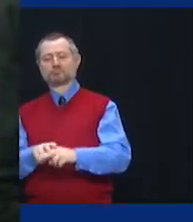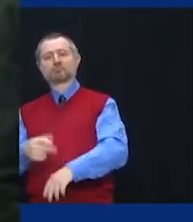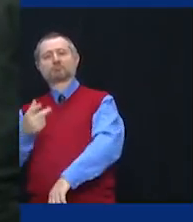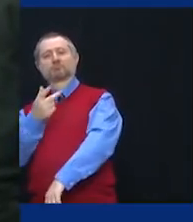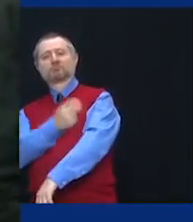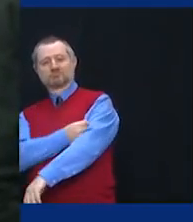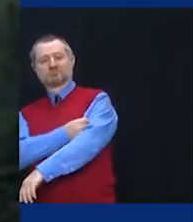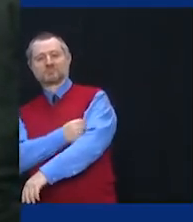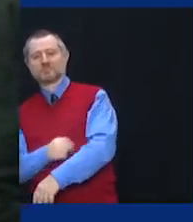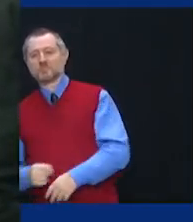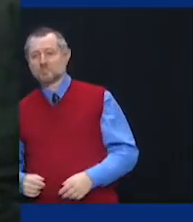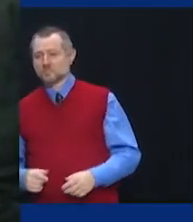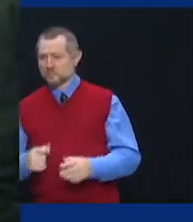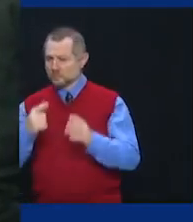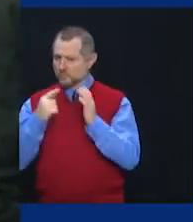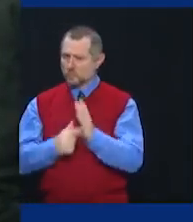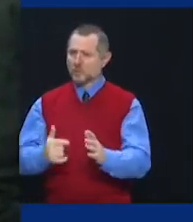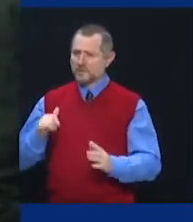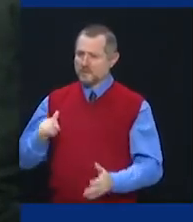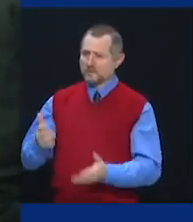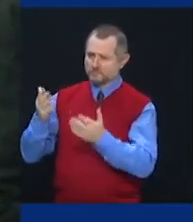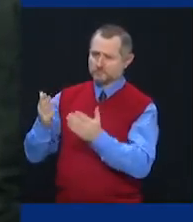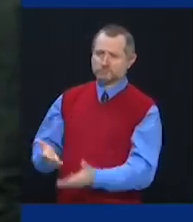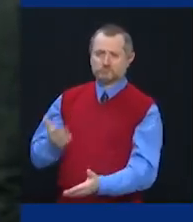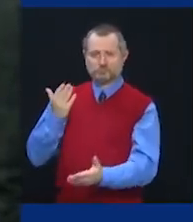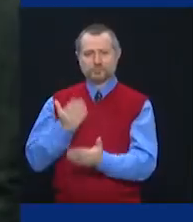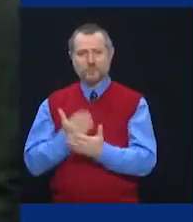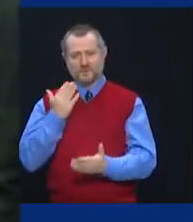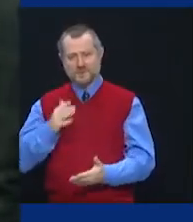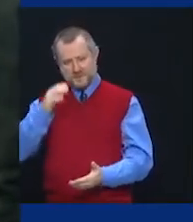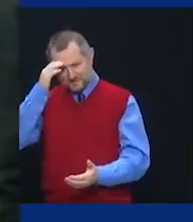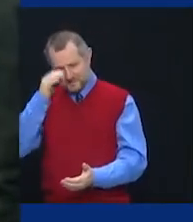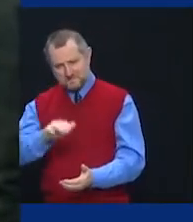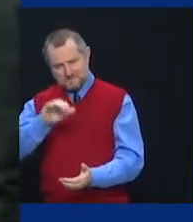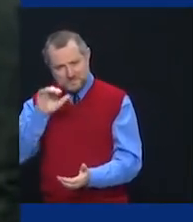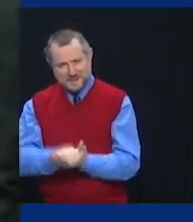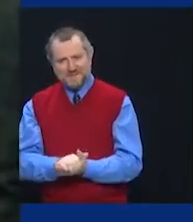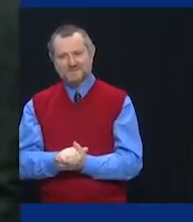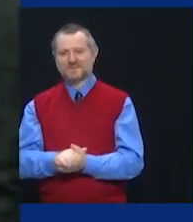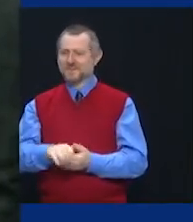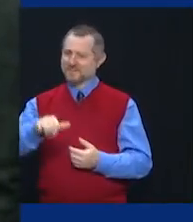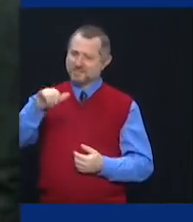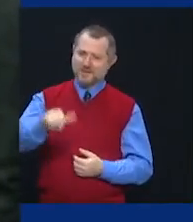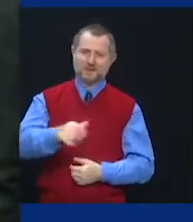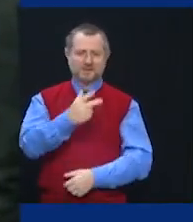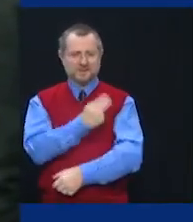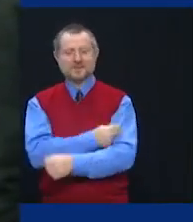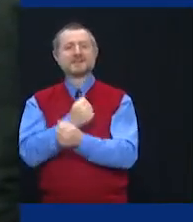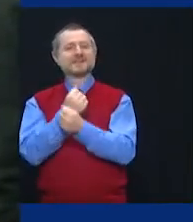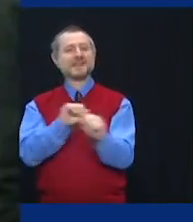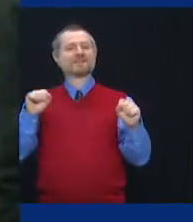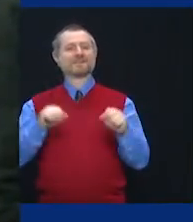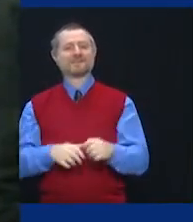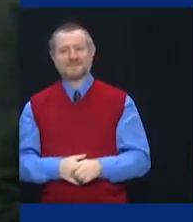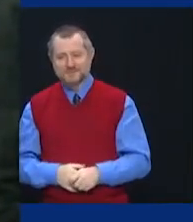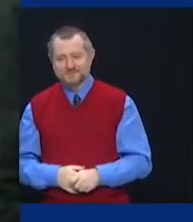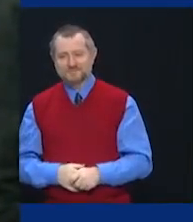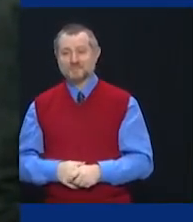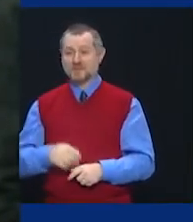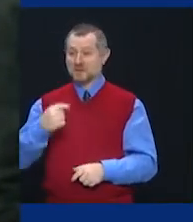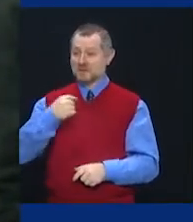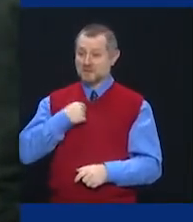to show that he truly believes in this message. I volunteered to